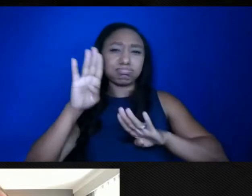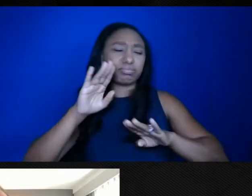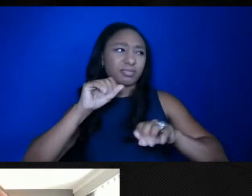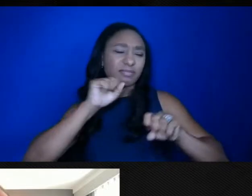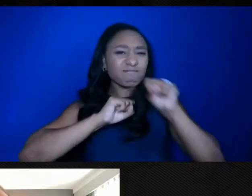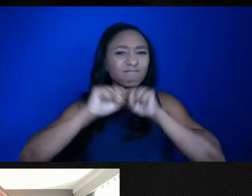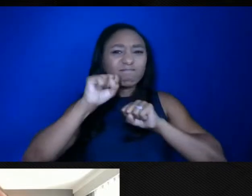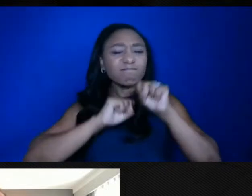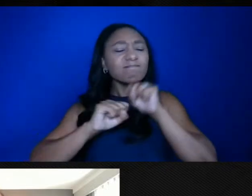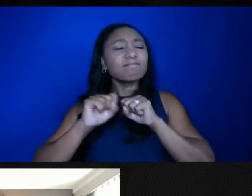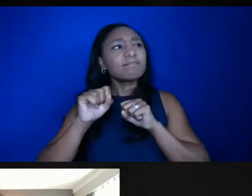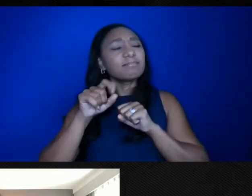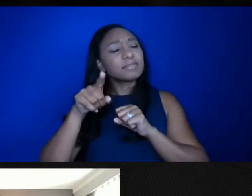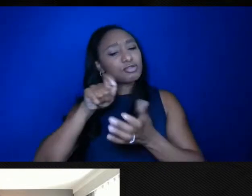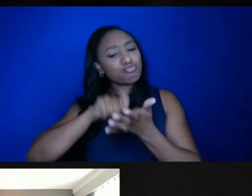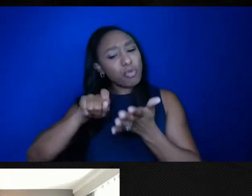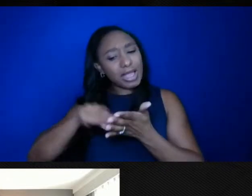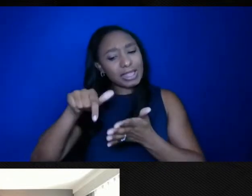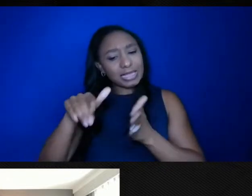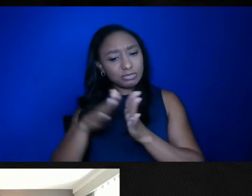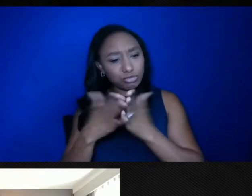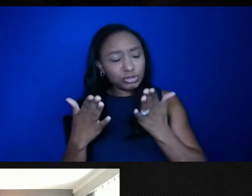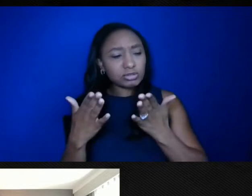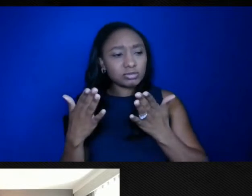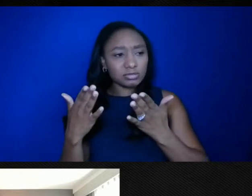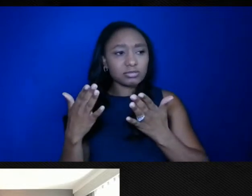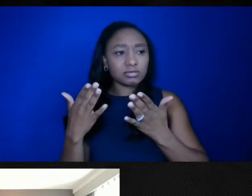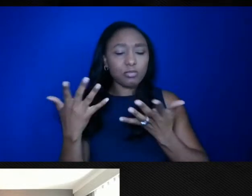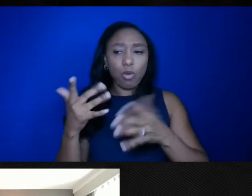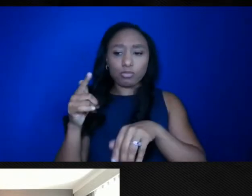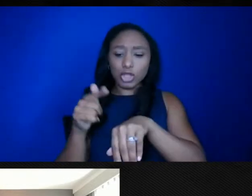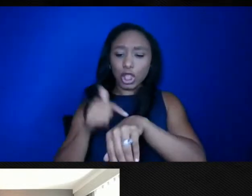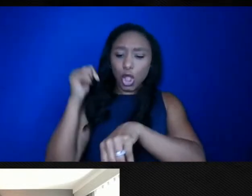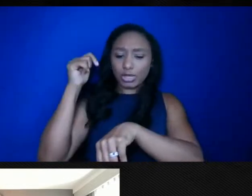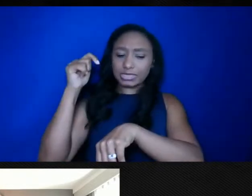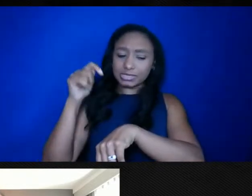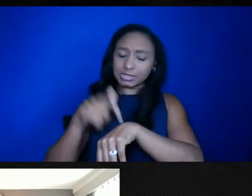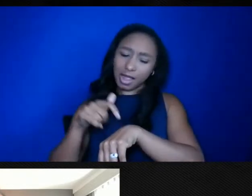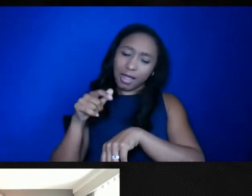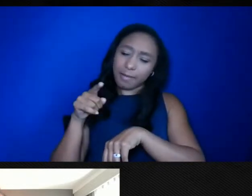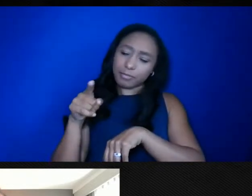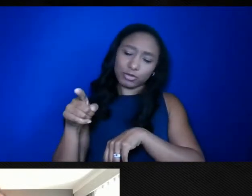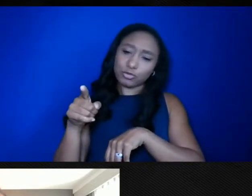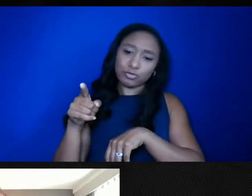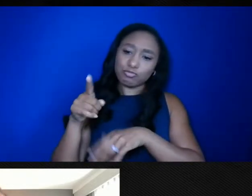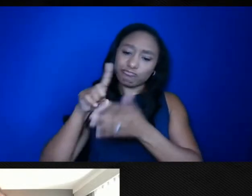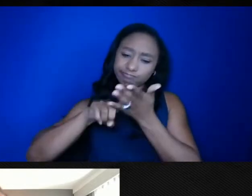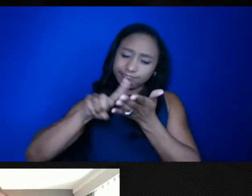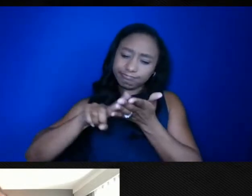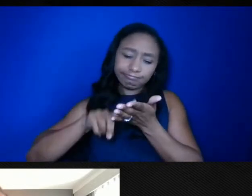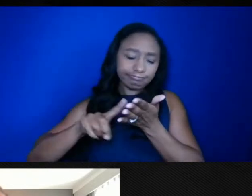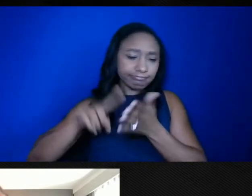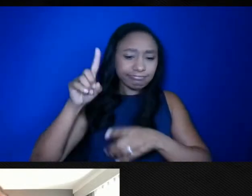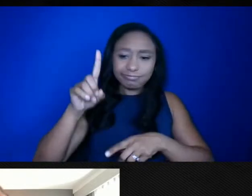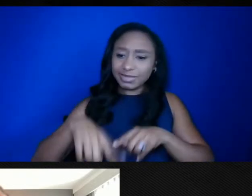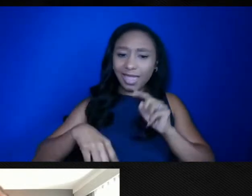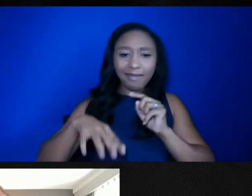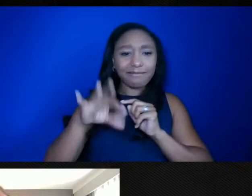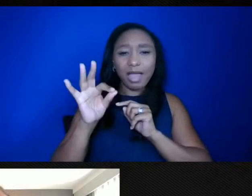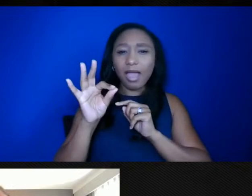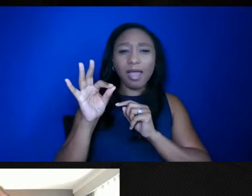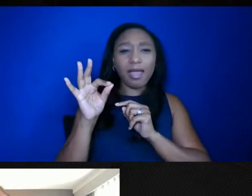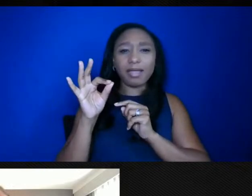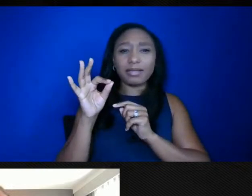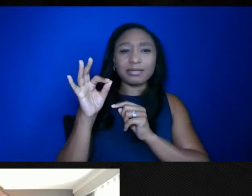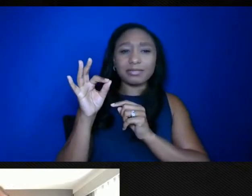to write this book and this story? And what was the longest time that you couldn't find any evidence for your book and story or your story while